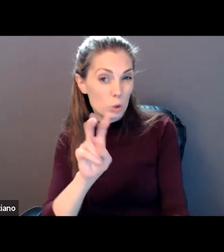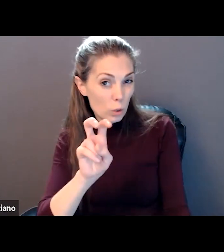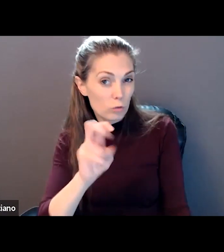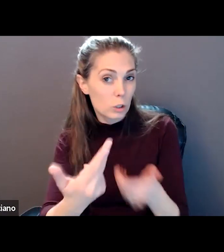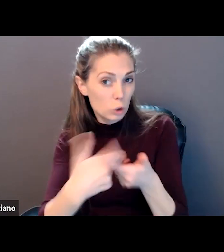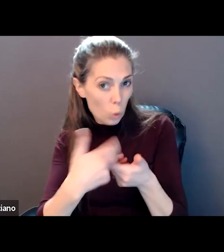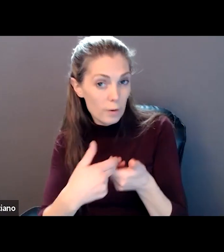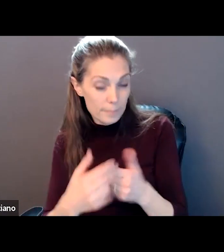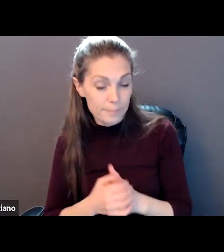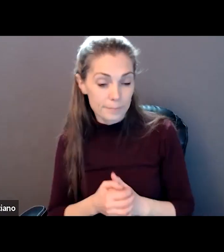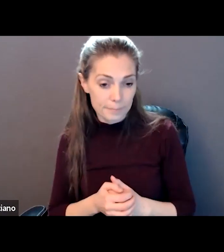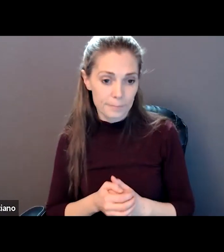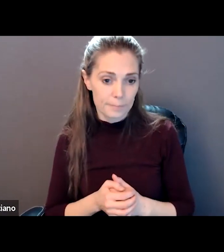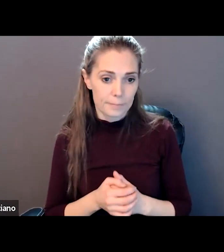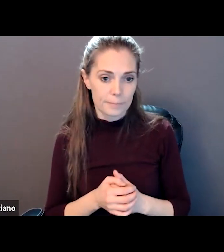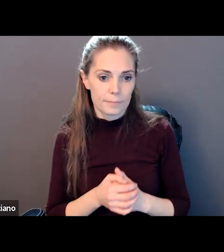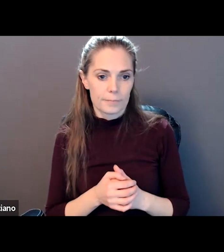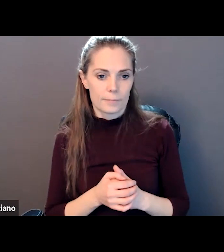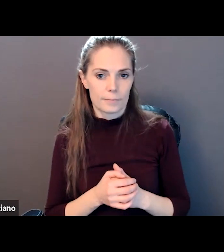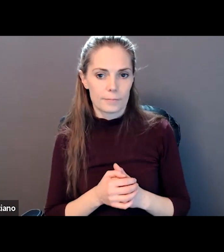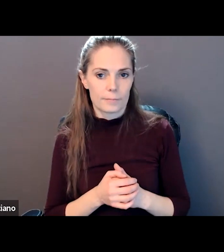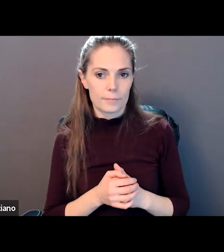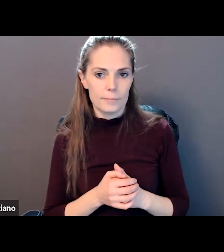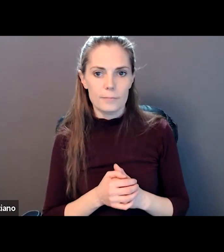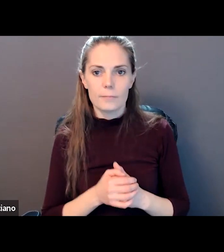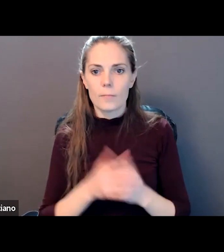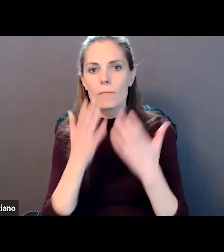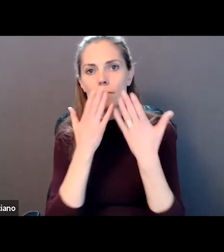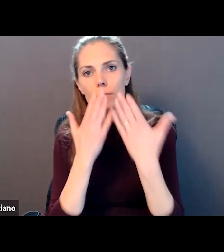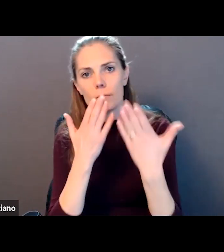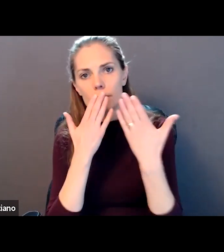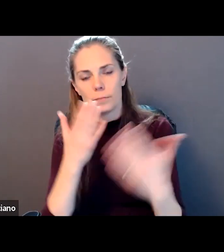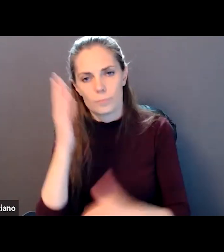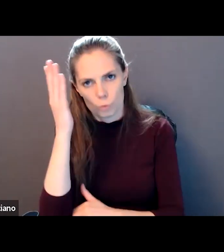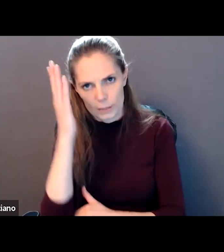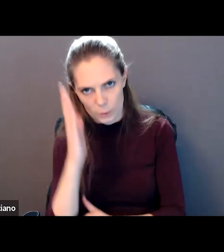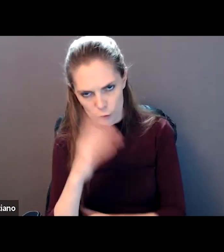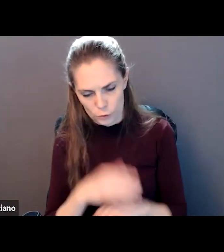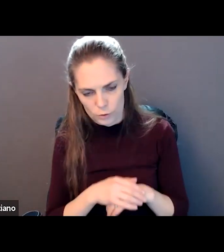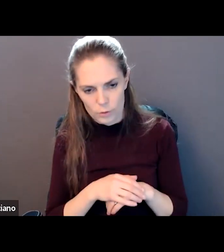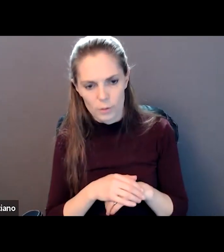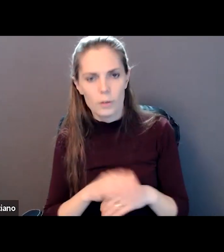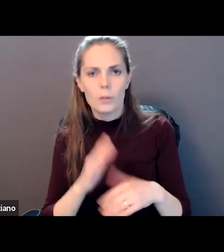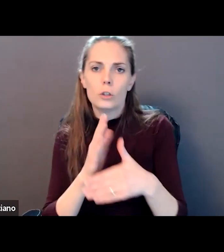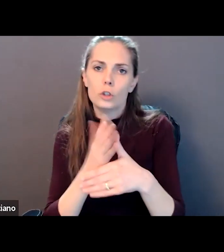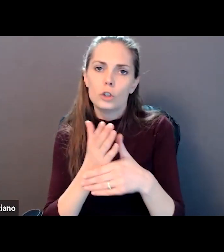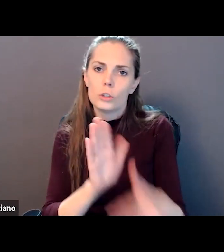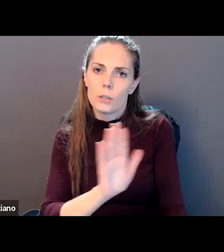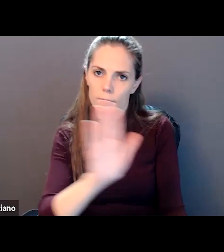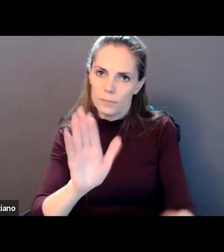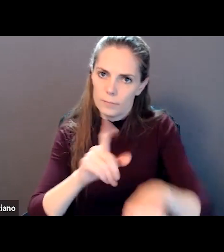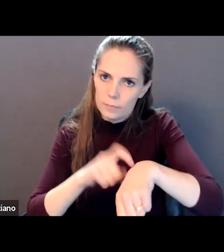time. I want to thank all of our presenters who shared their time,